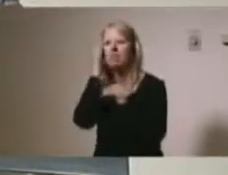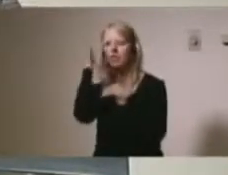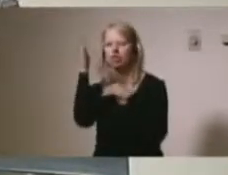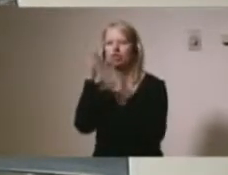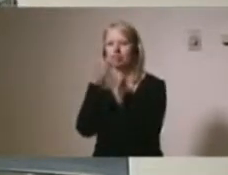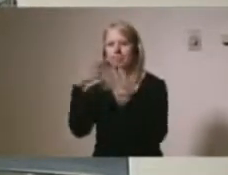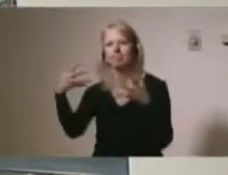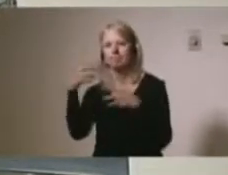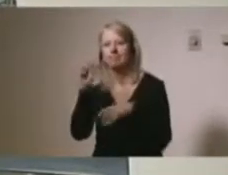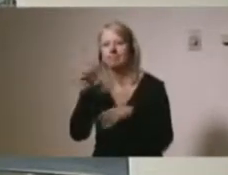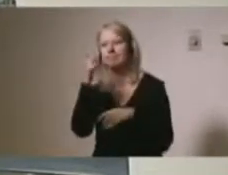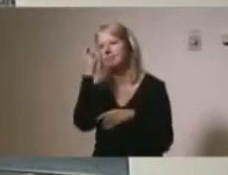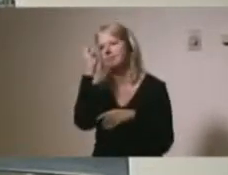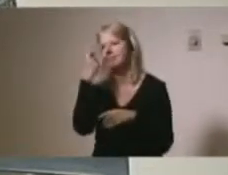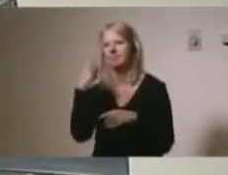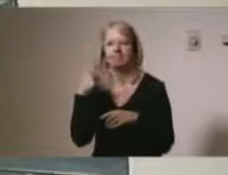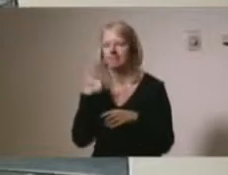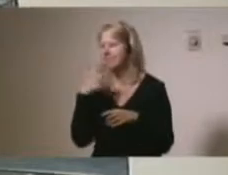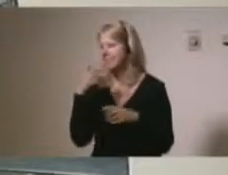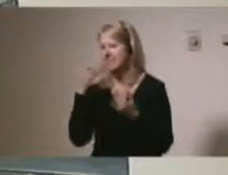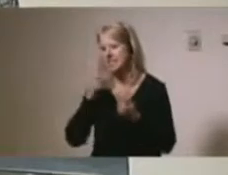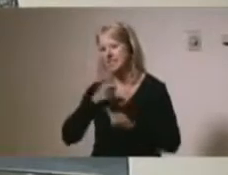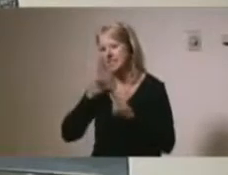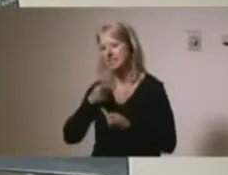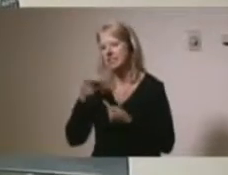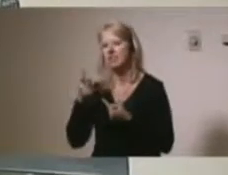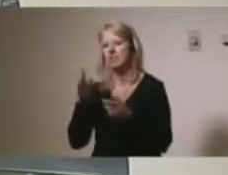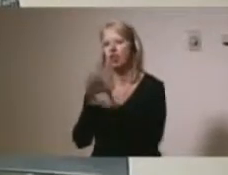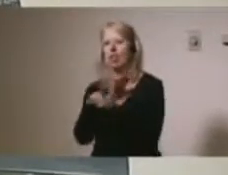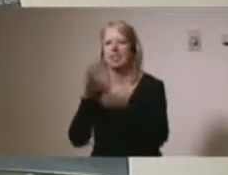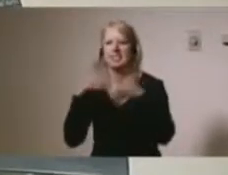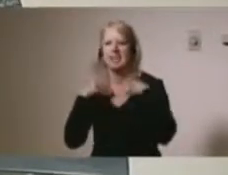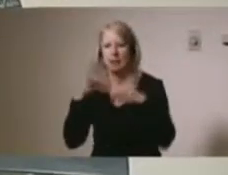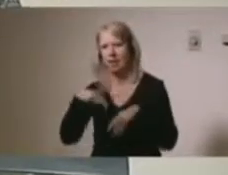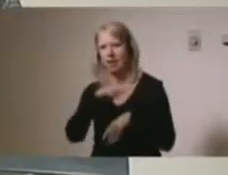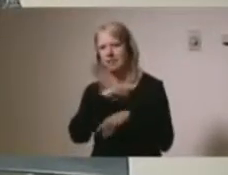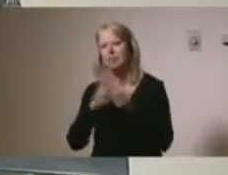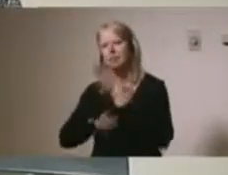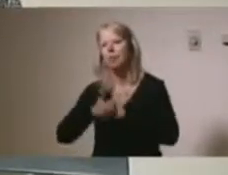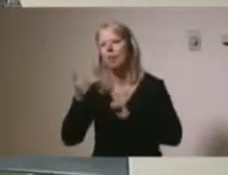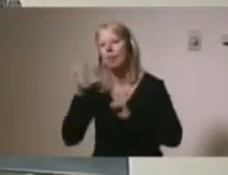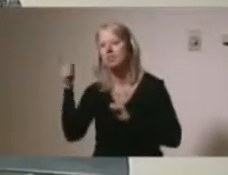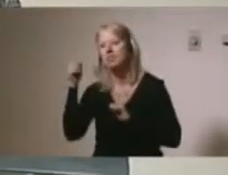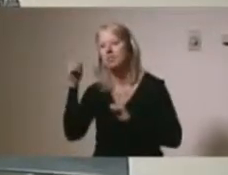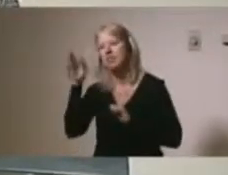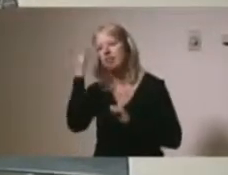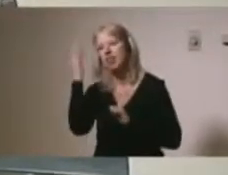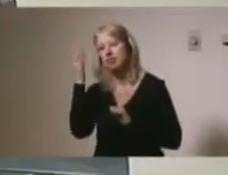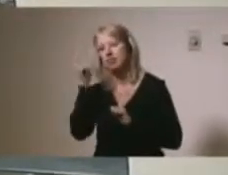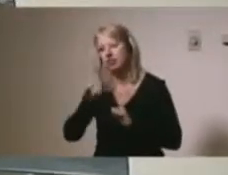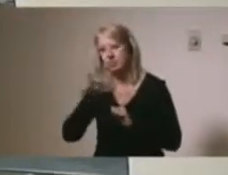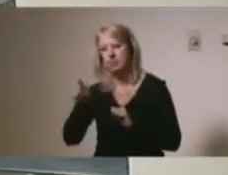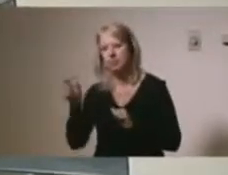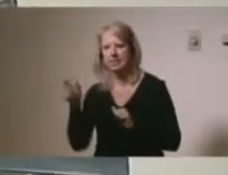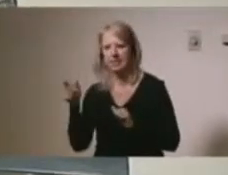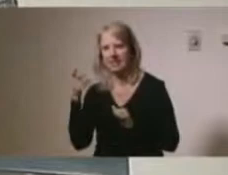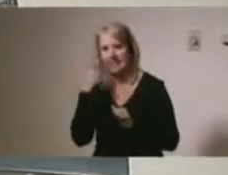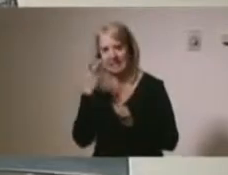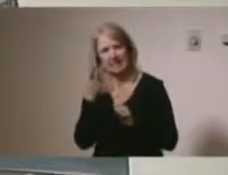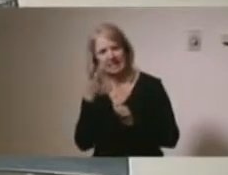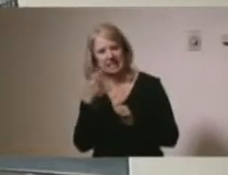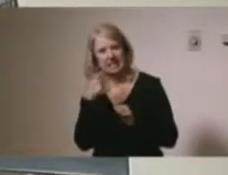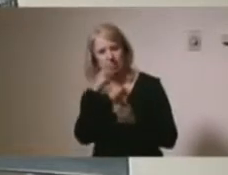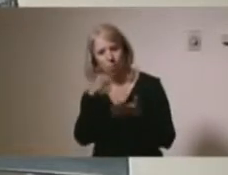difficulty in being accepted by the market. Most Canadians, most Frenchmen see